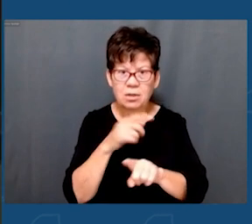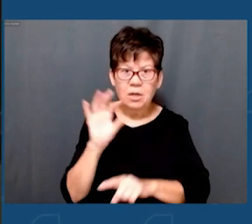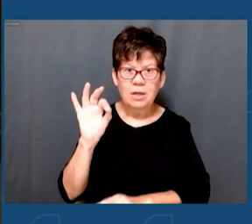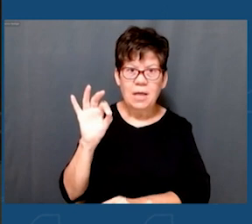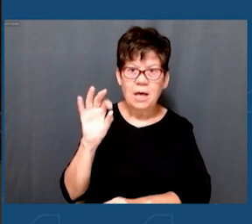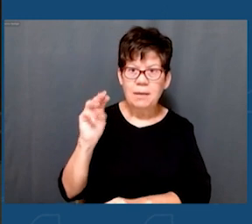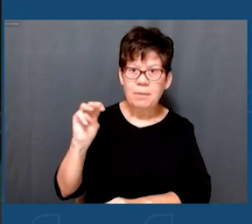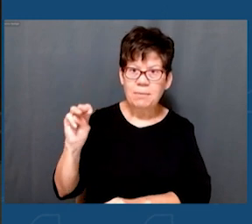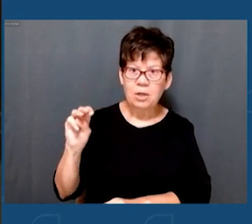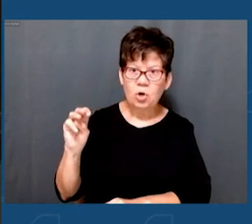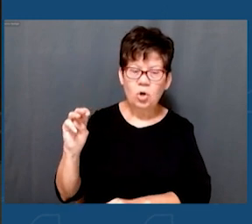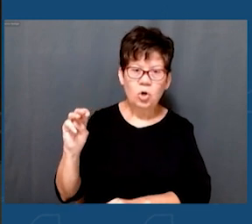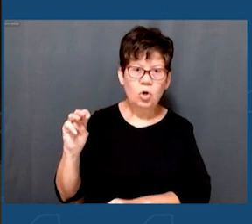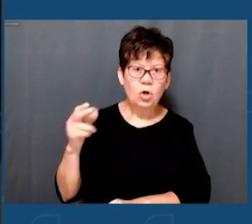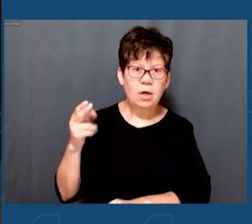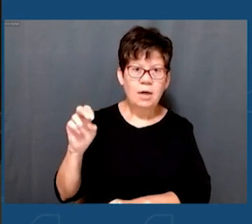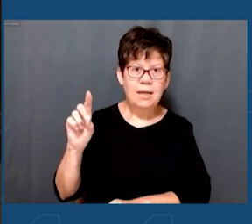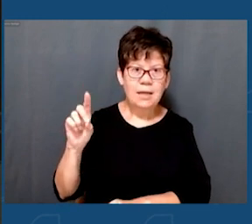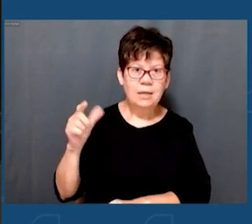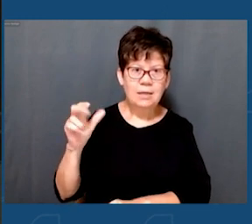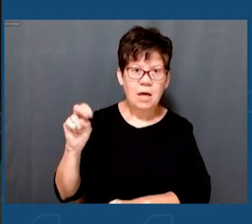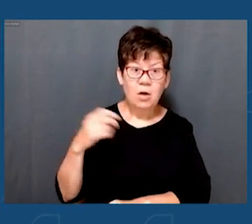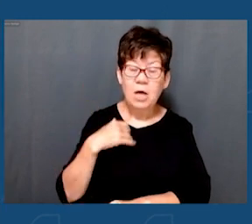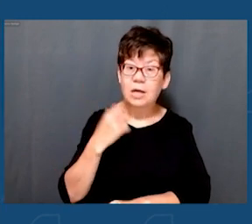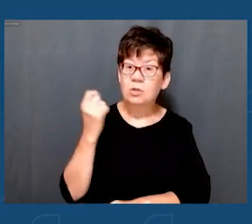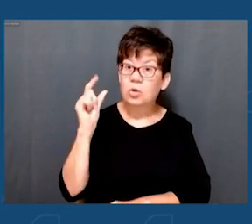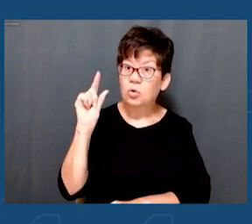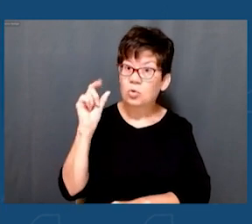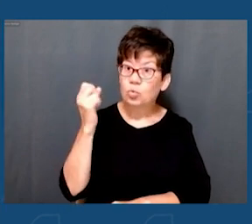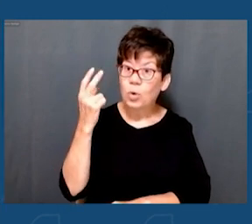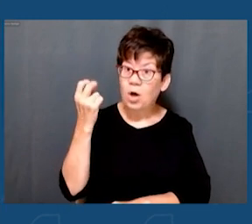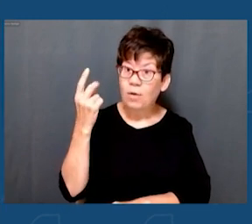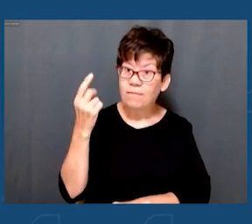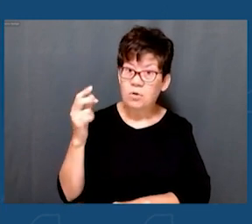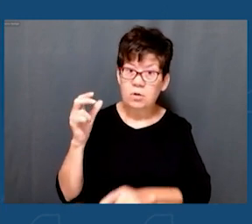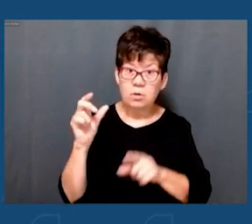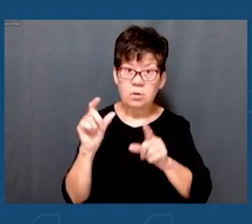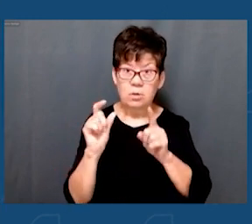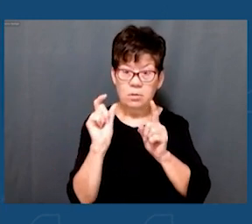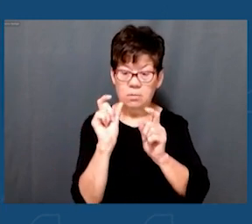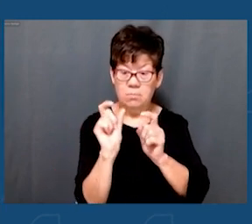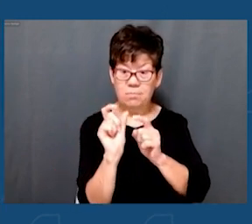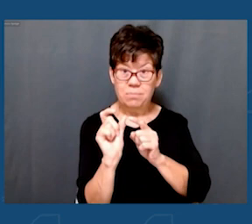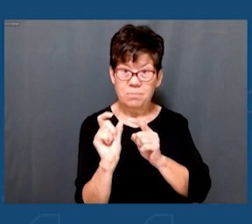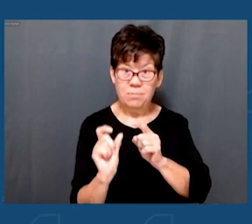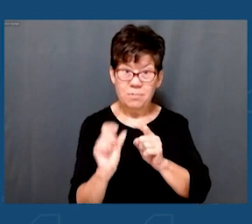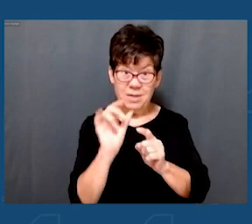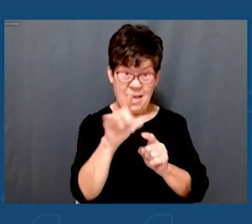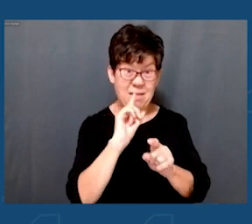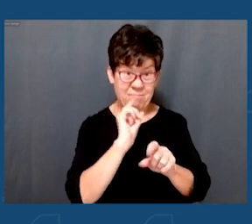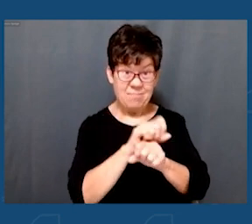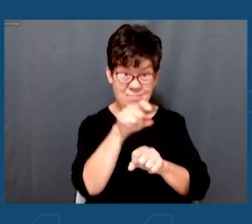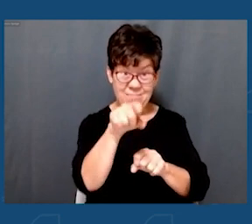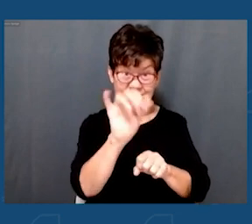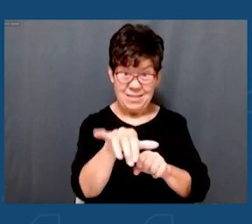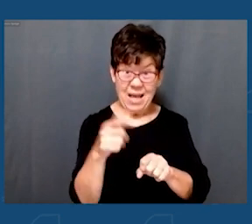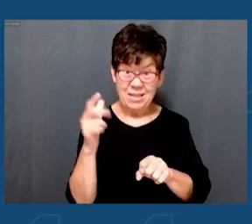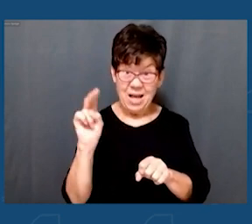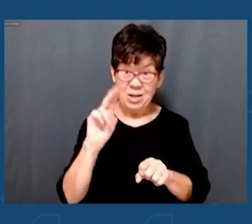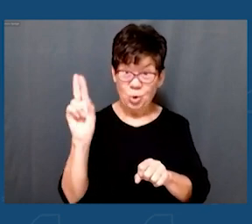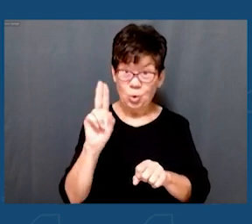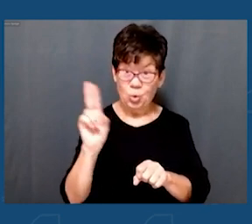12 rounds of ammunition. And the picture on the screen is the actual gun that was used. Because it's part of an